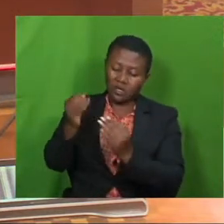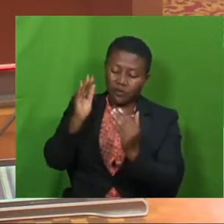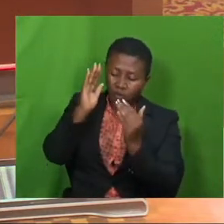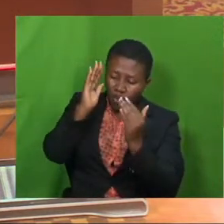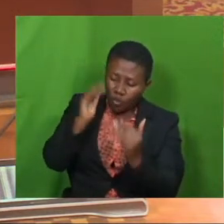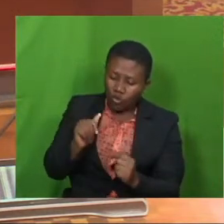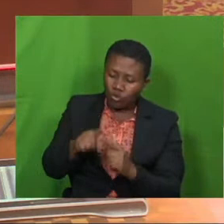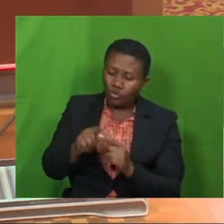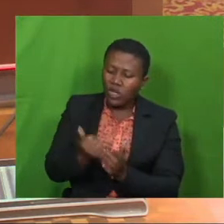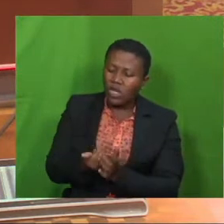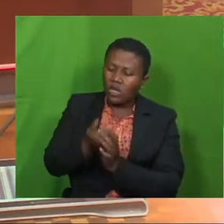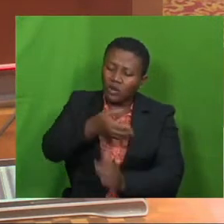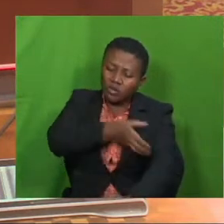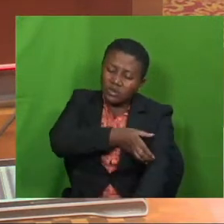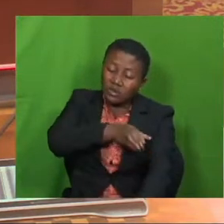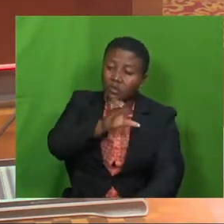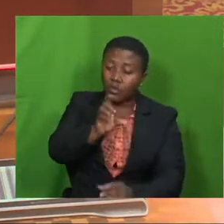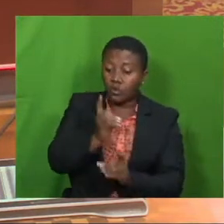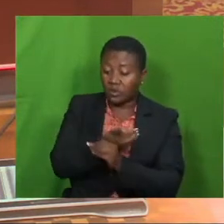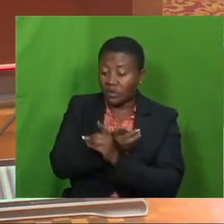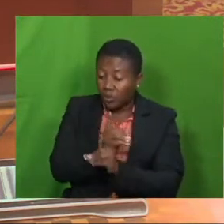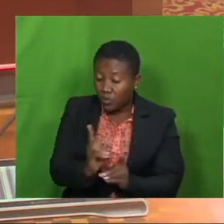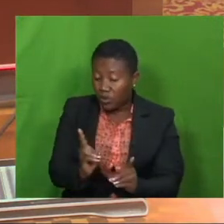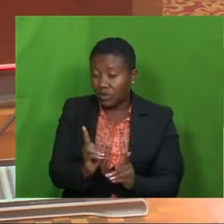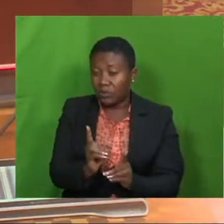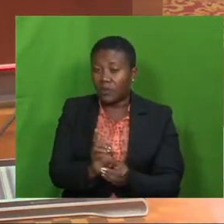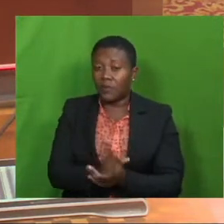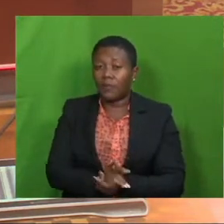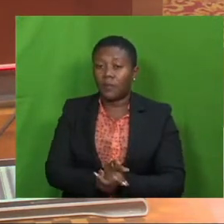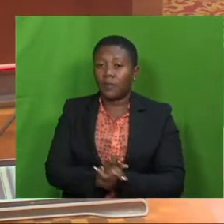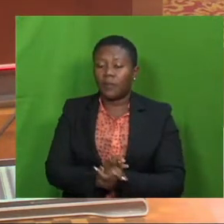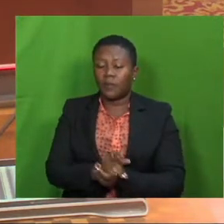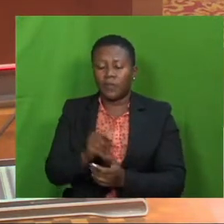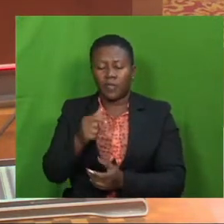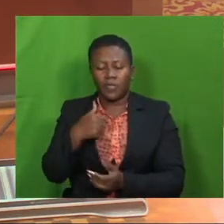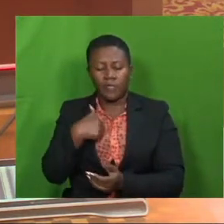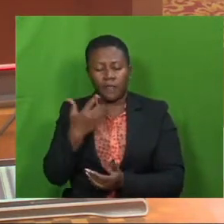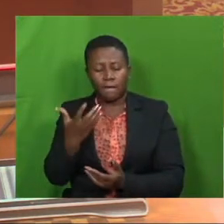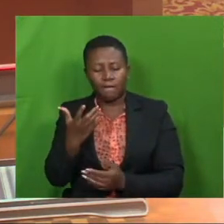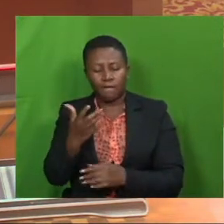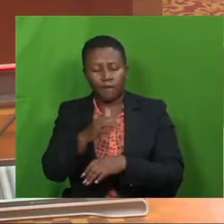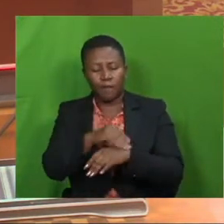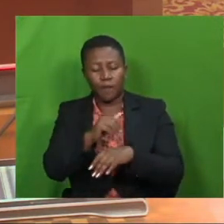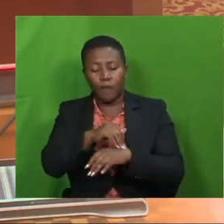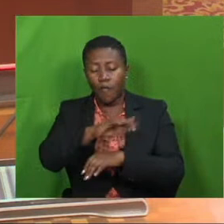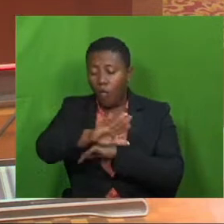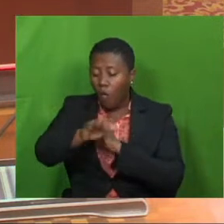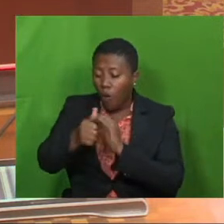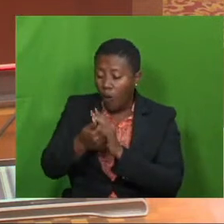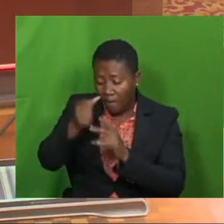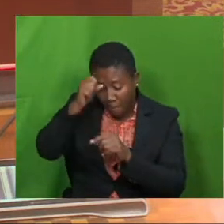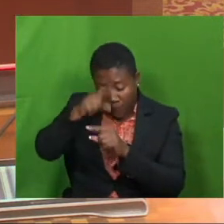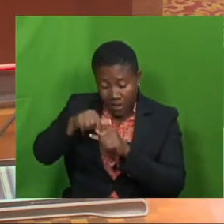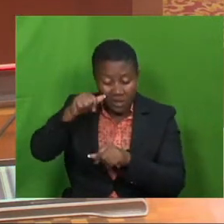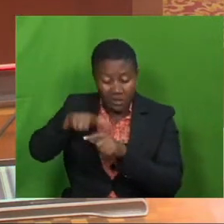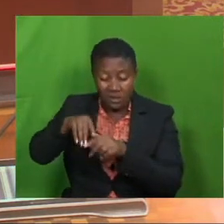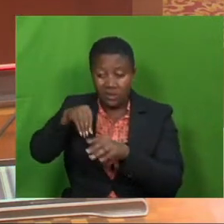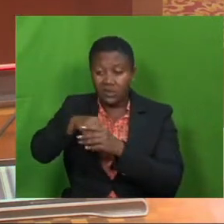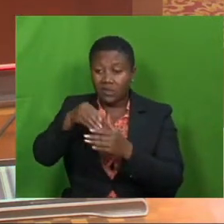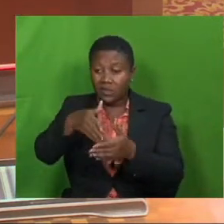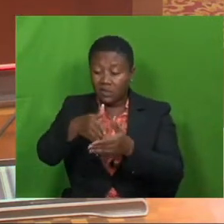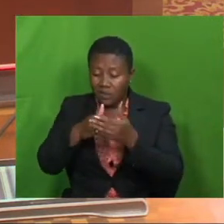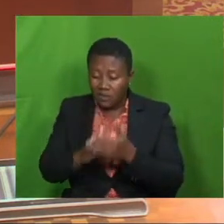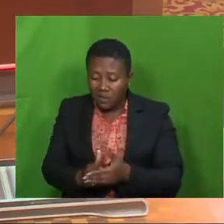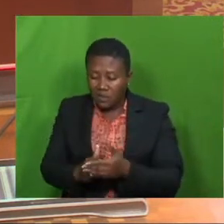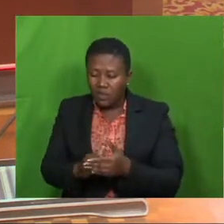our democracy. In this regard, may I call on colleagues in leadership to peg themselves of mistrust